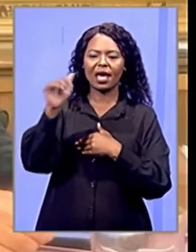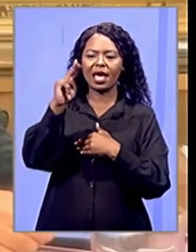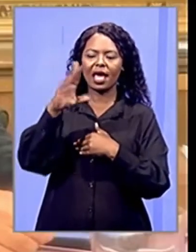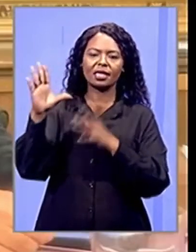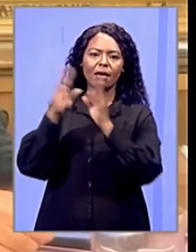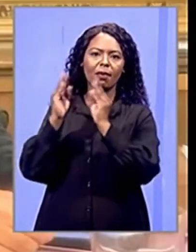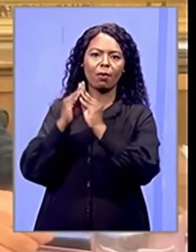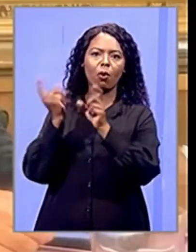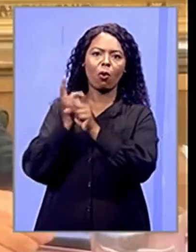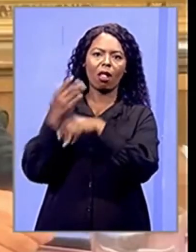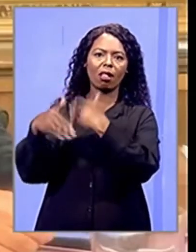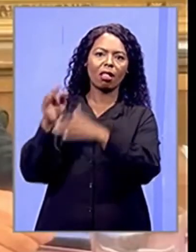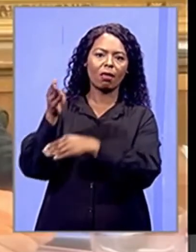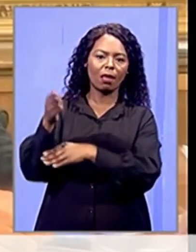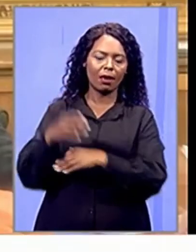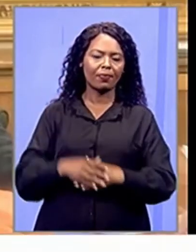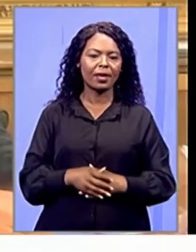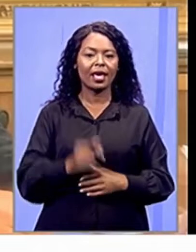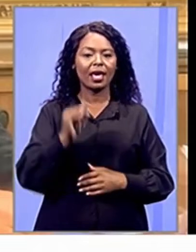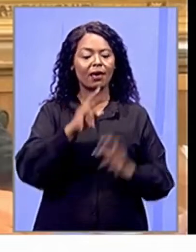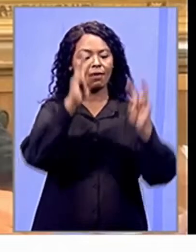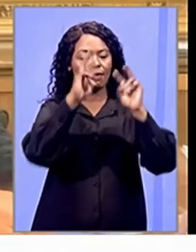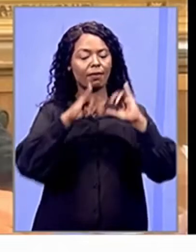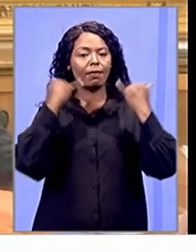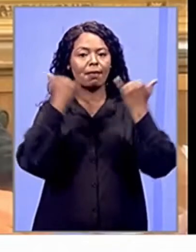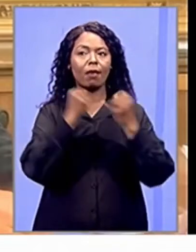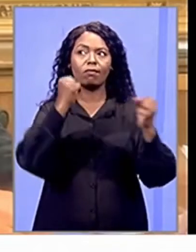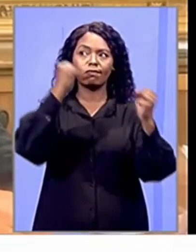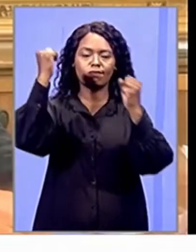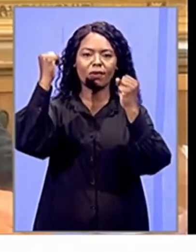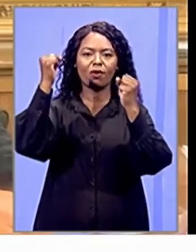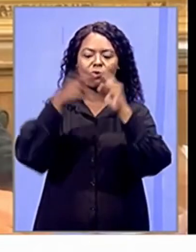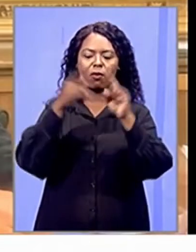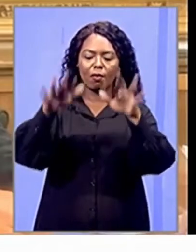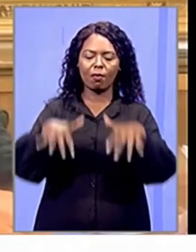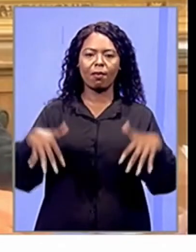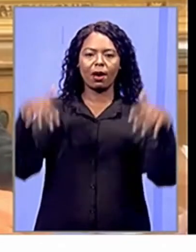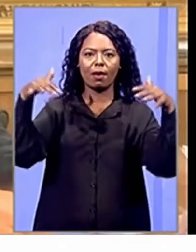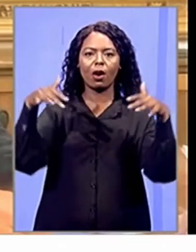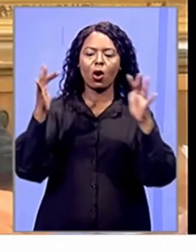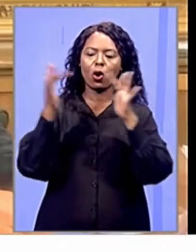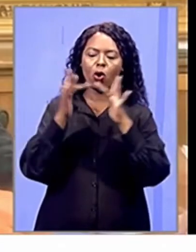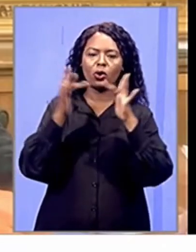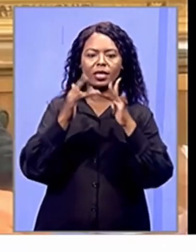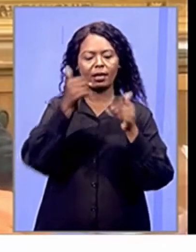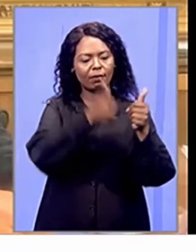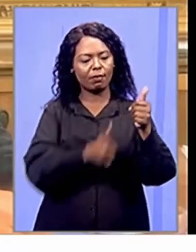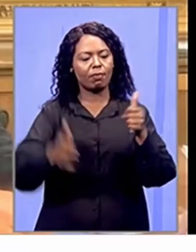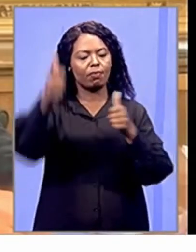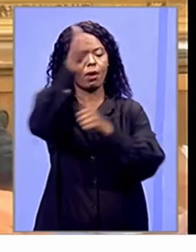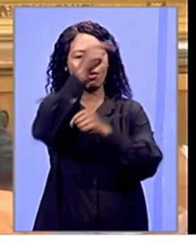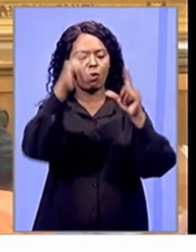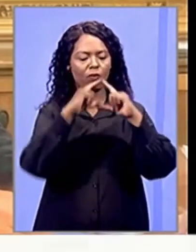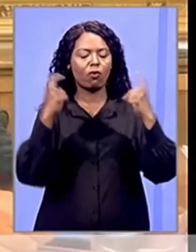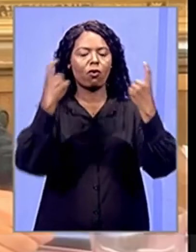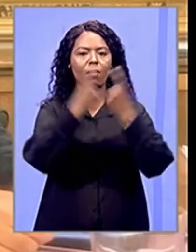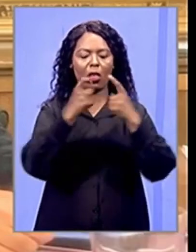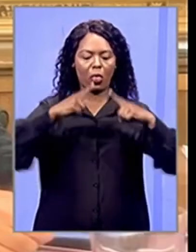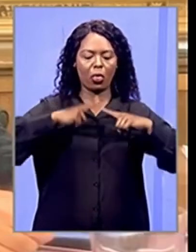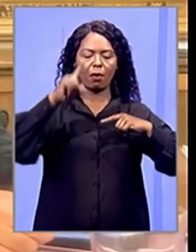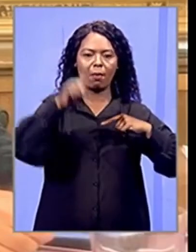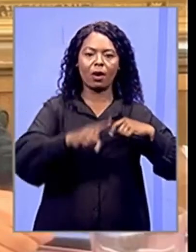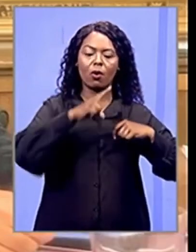need for Eskom to do a briefing of parliamentarians, then contact should be made with the head of committees so that all